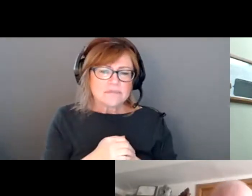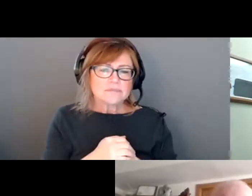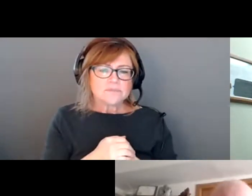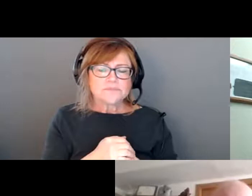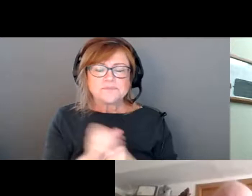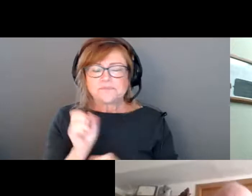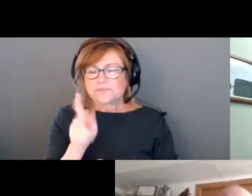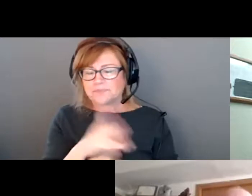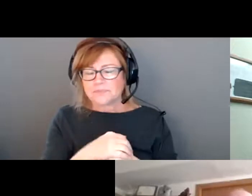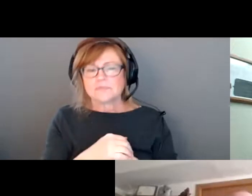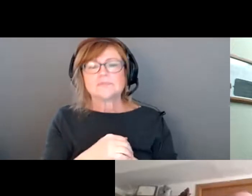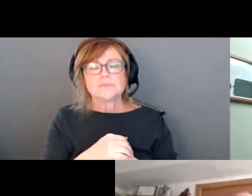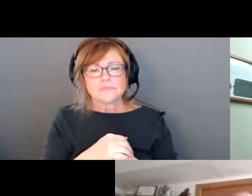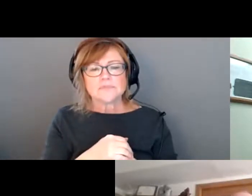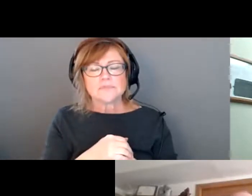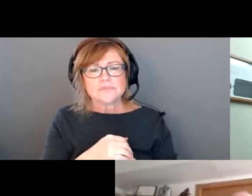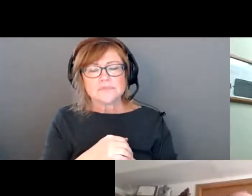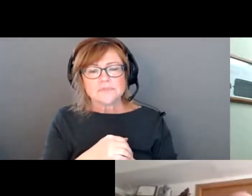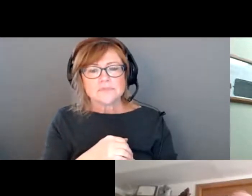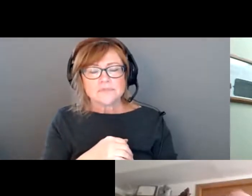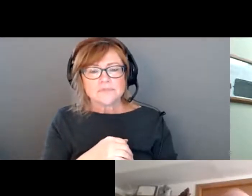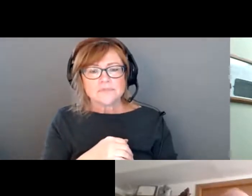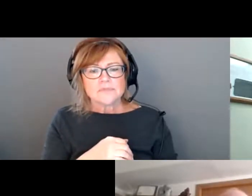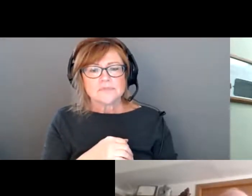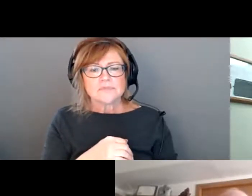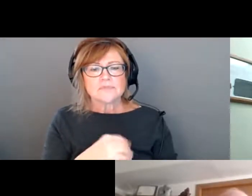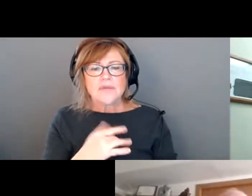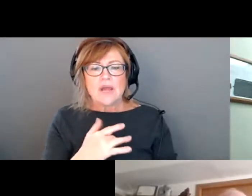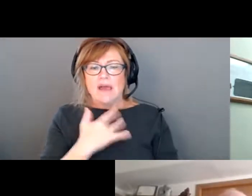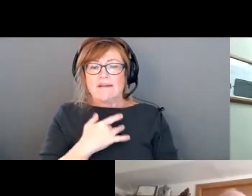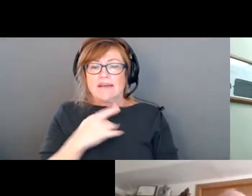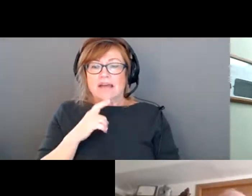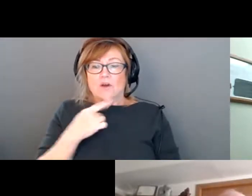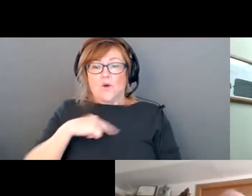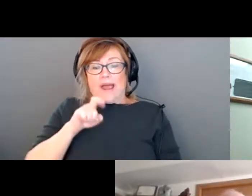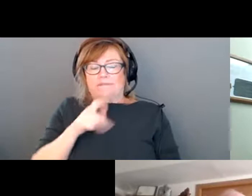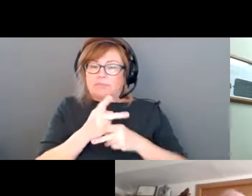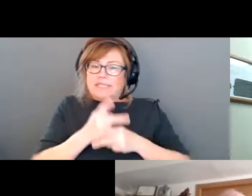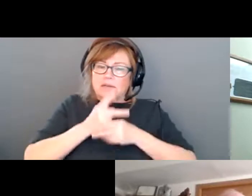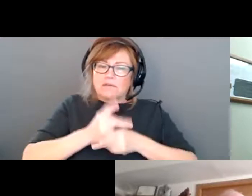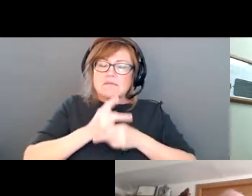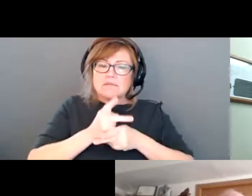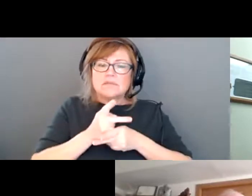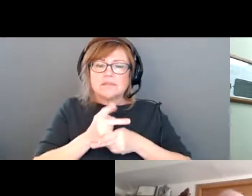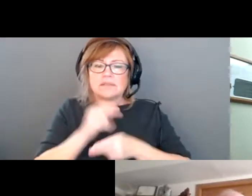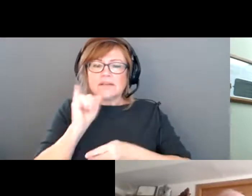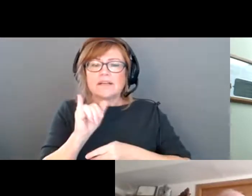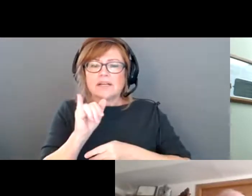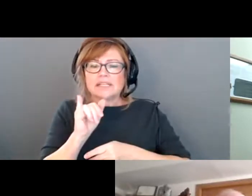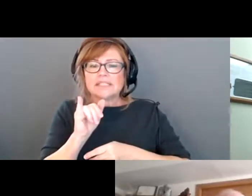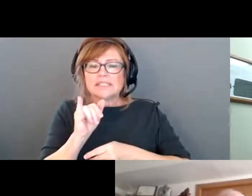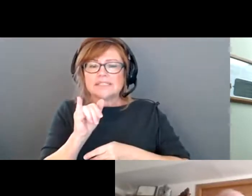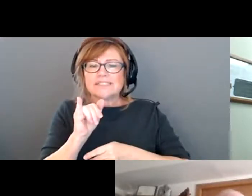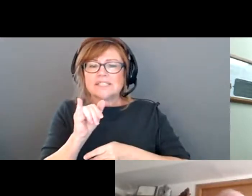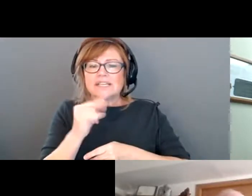Okay. I think we have to be careful because I think this is in part a